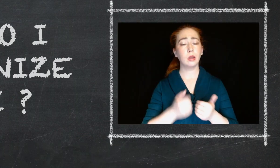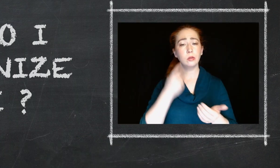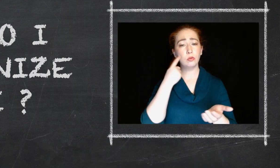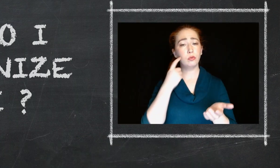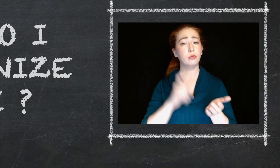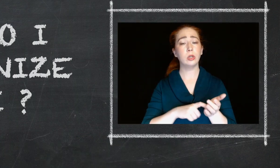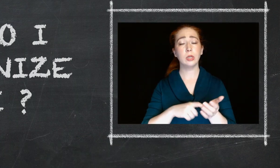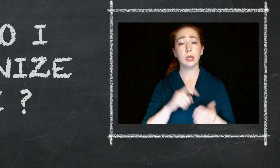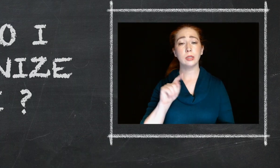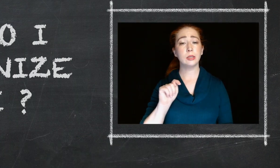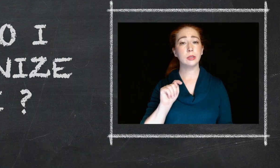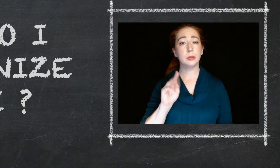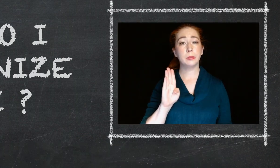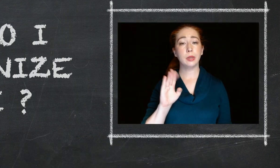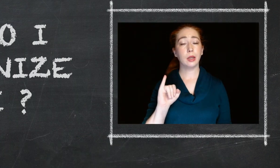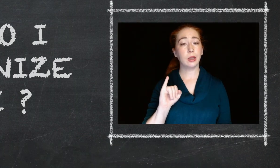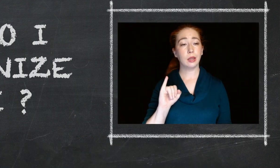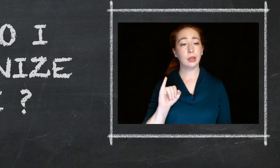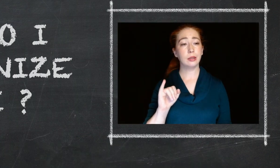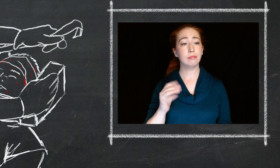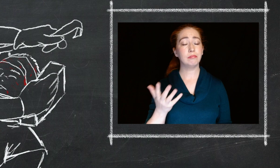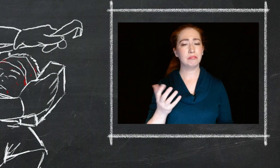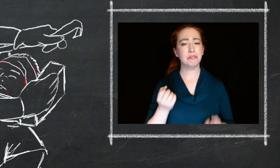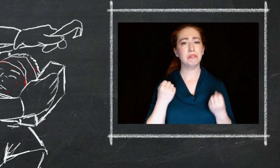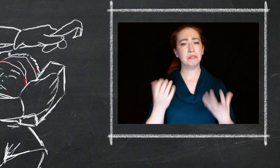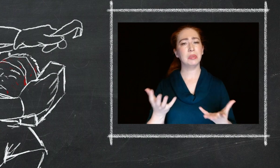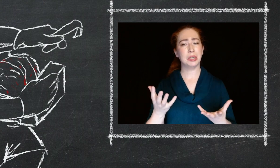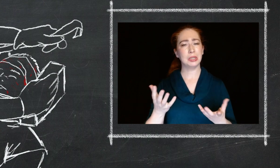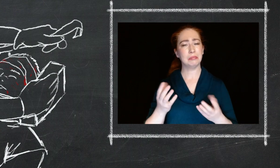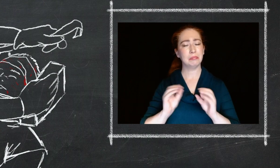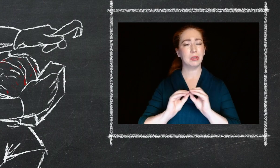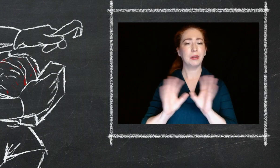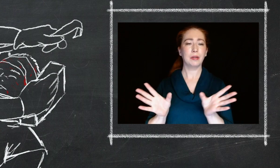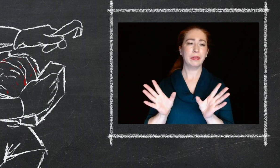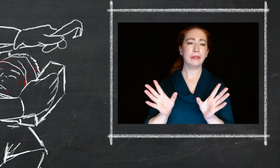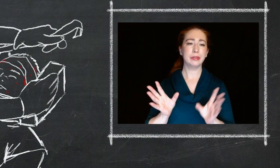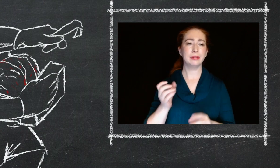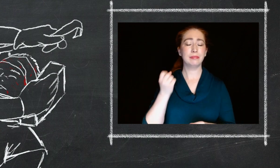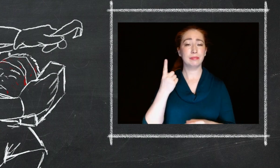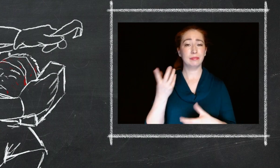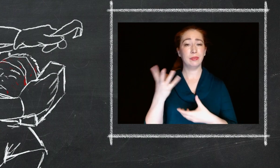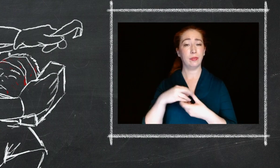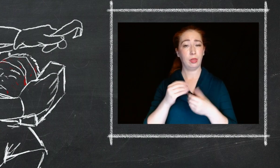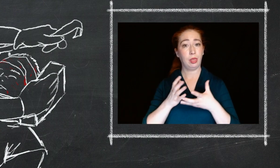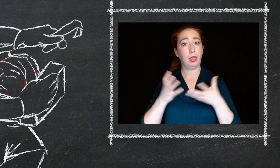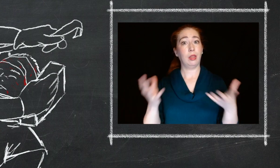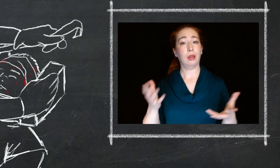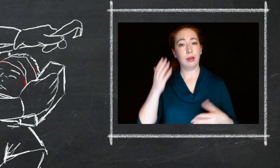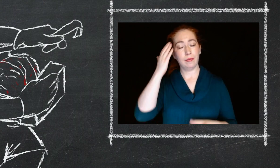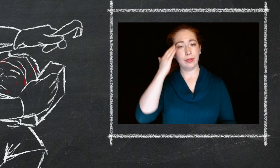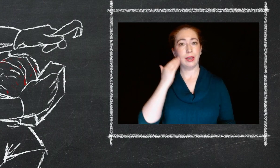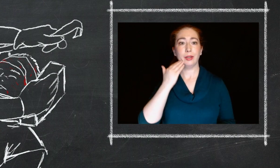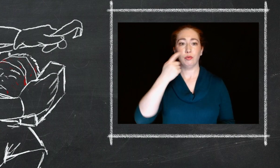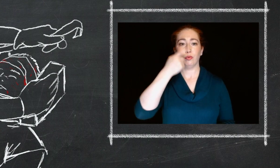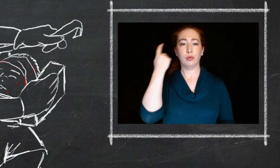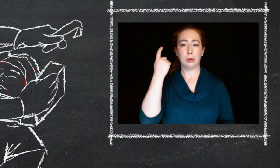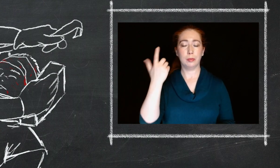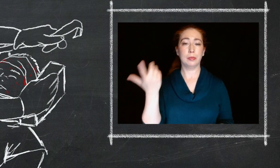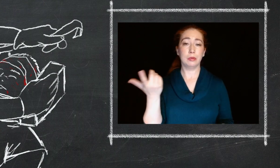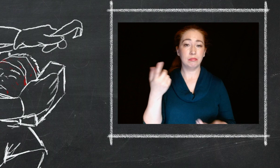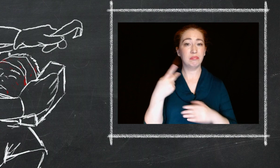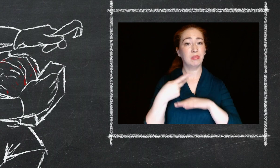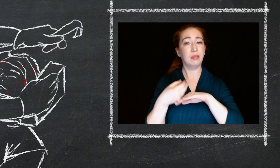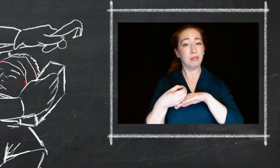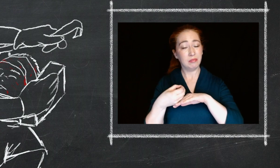How do I recognize a TBI? Many TBIs are obvious. They involve a lot of head trauma,